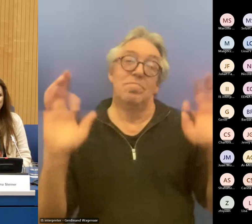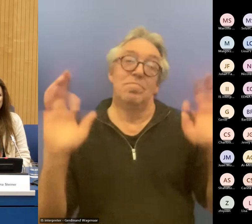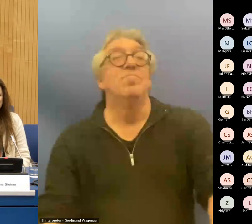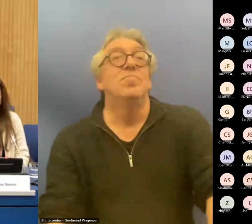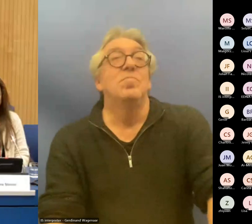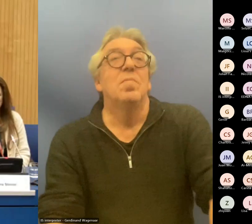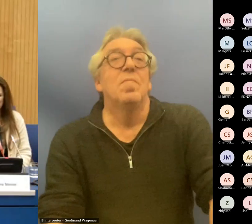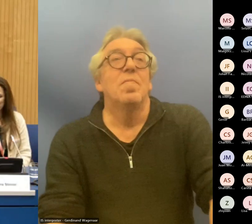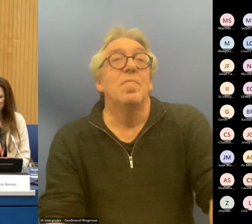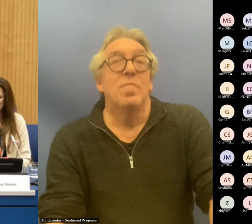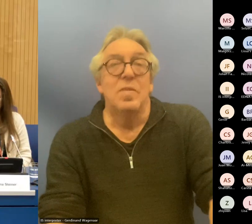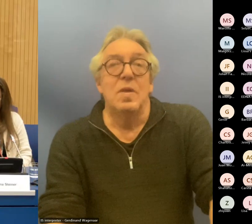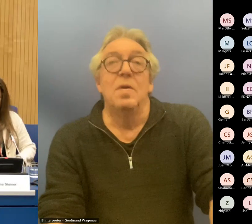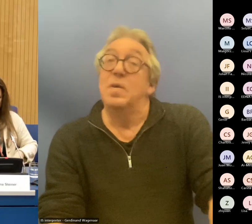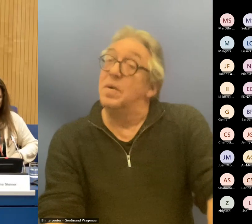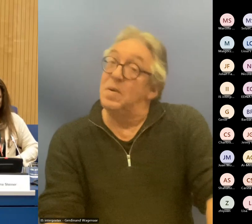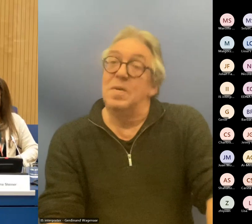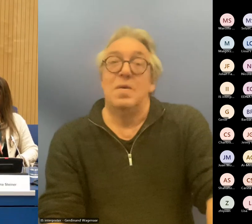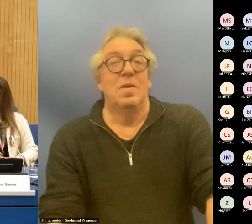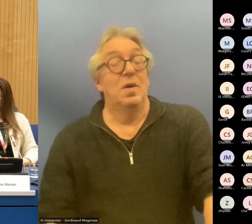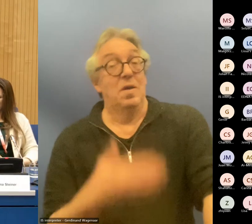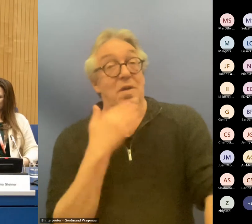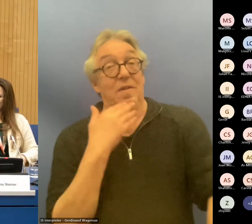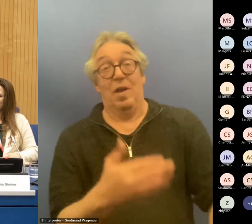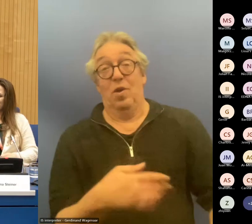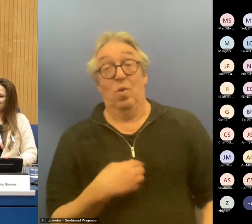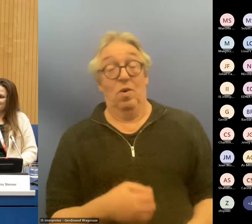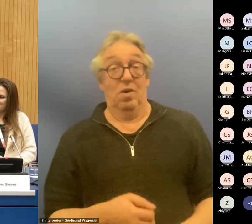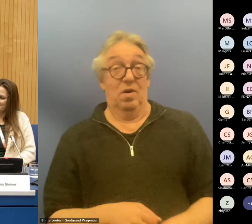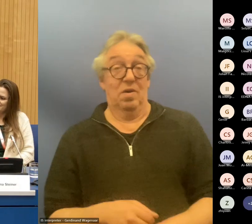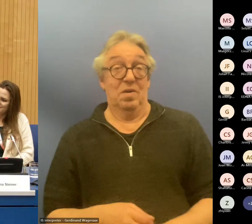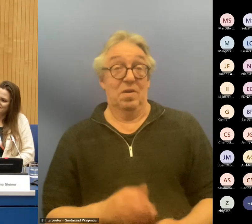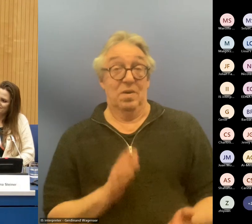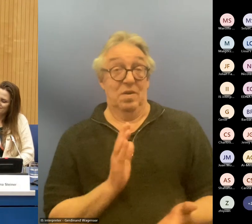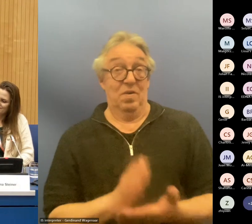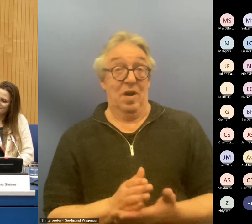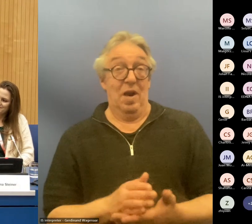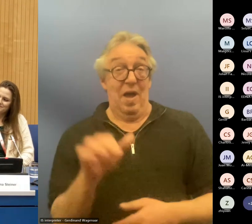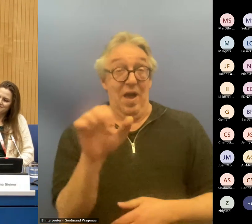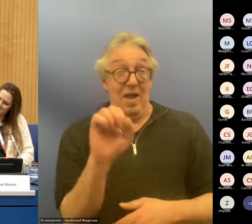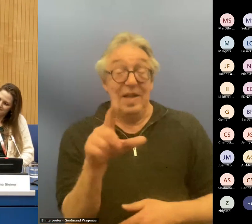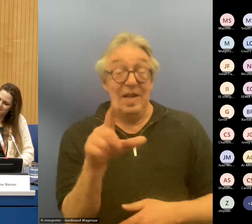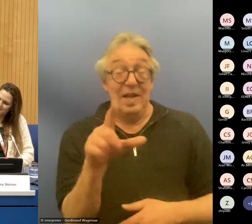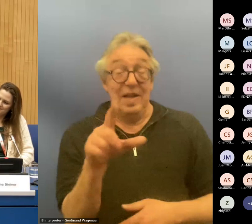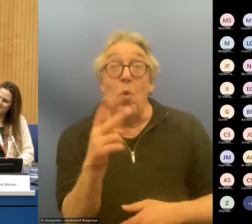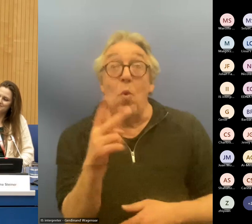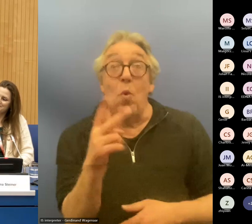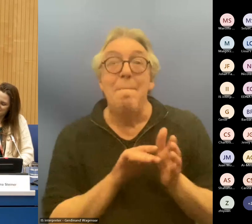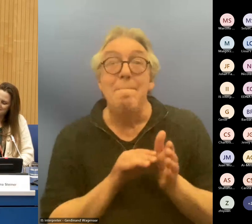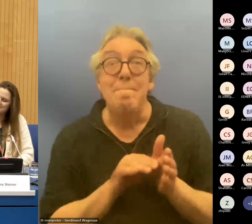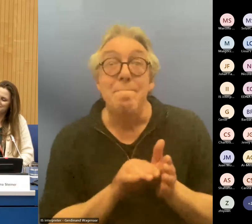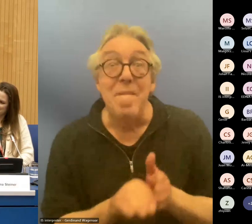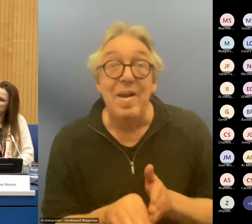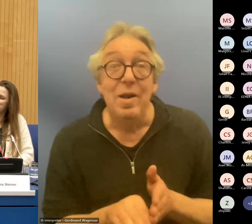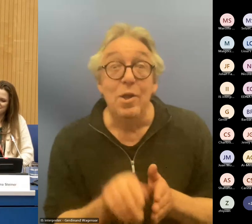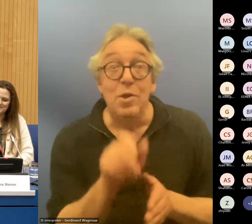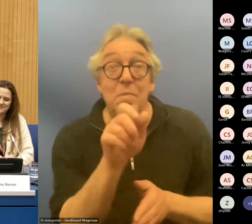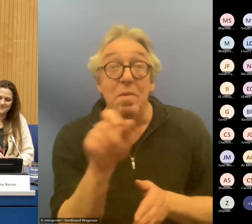Thank you so much, Johanna. To be honest, ASL, 2 million users, that's a lot.